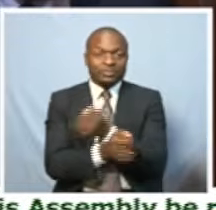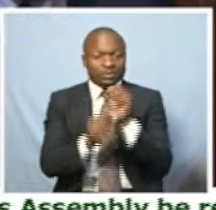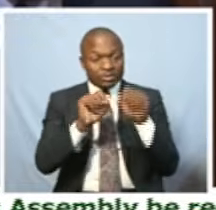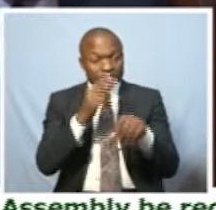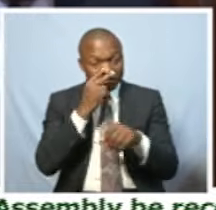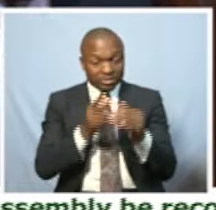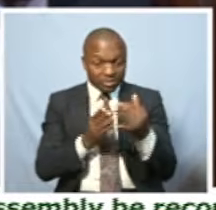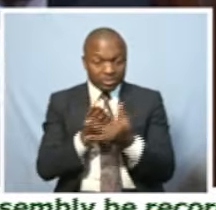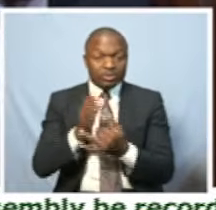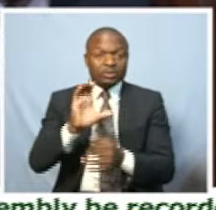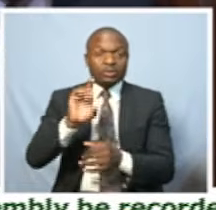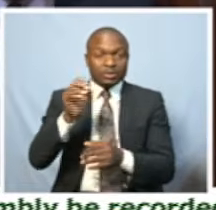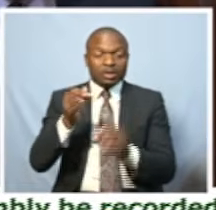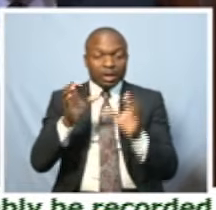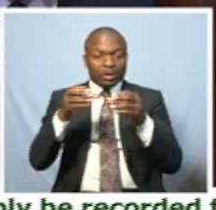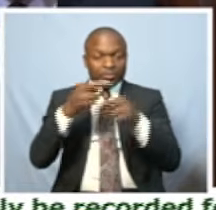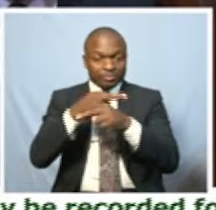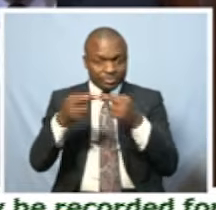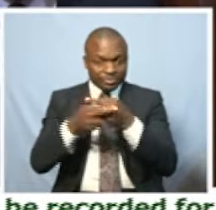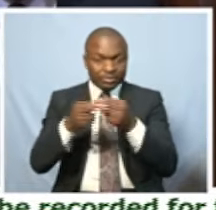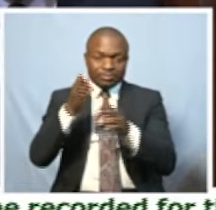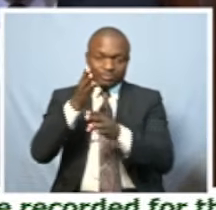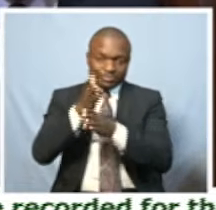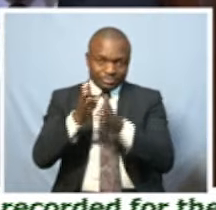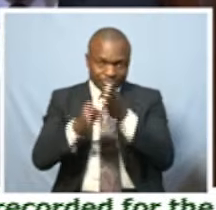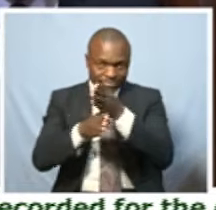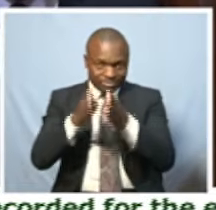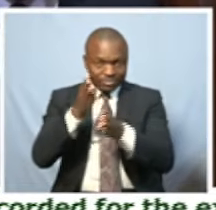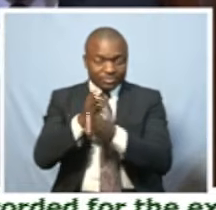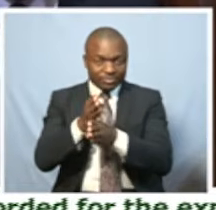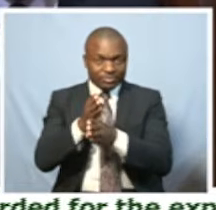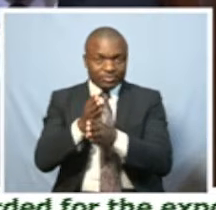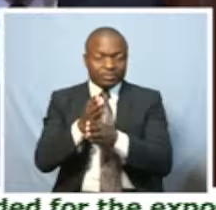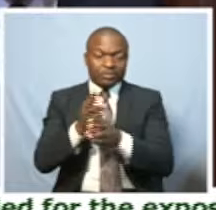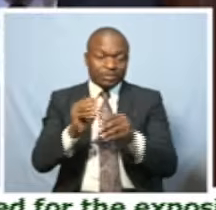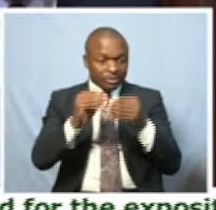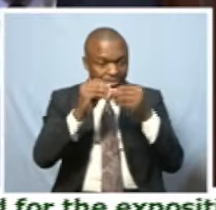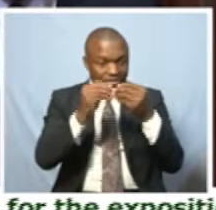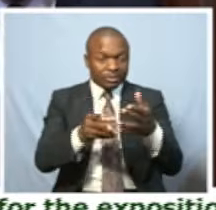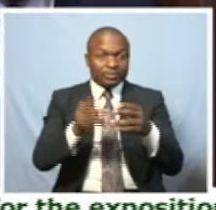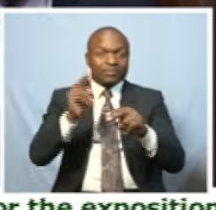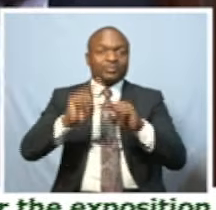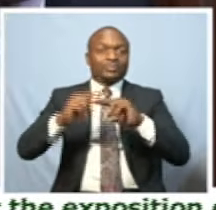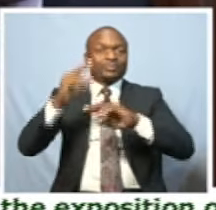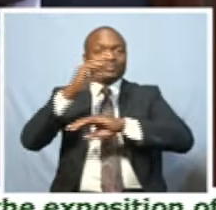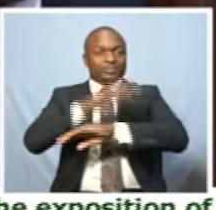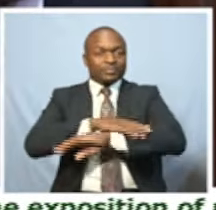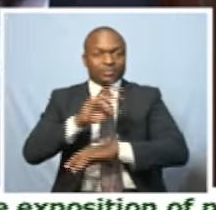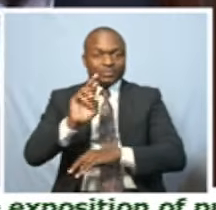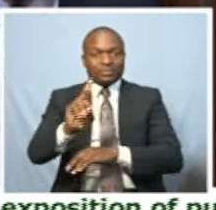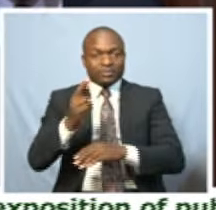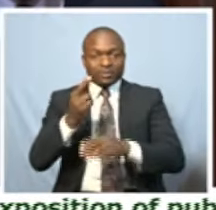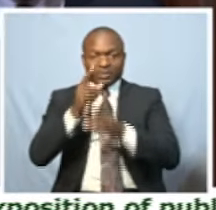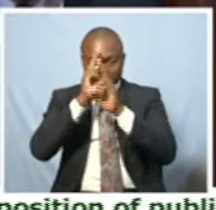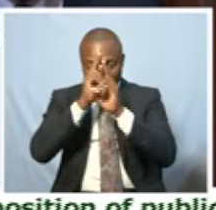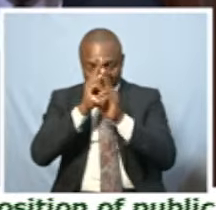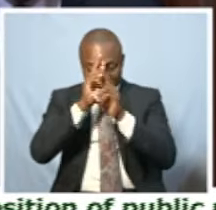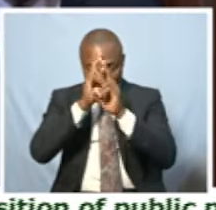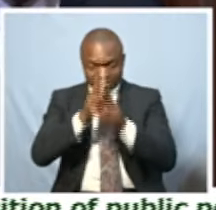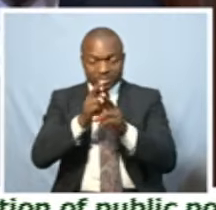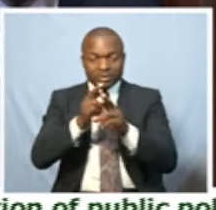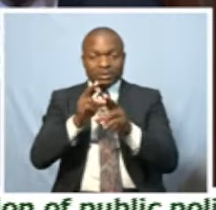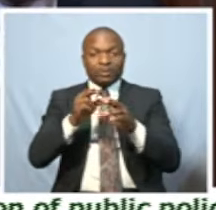Through CDF, classrooms have been constructed and furnished with desks, restoring dignity to our